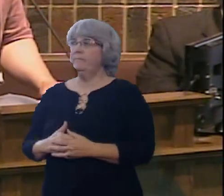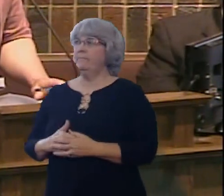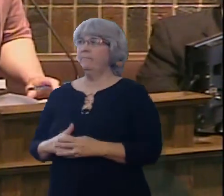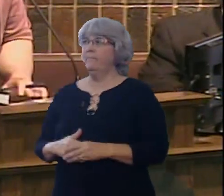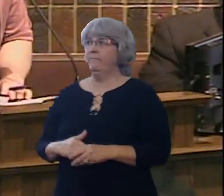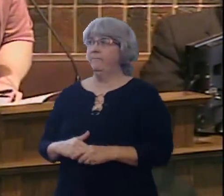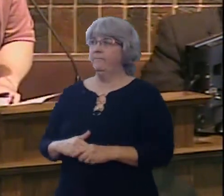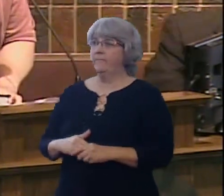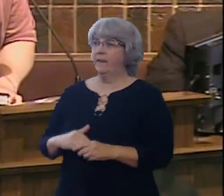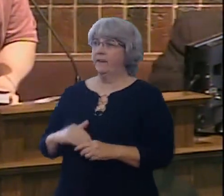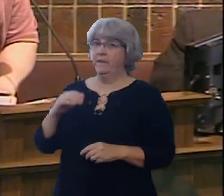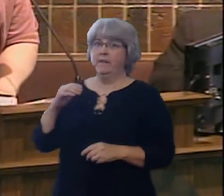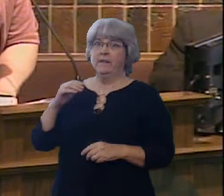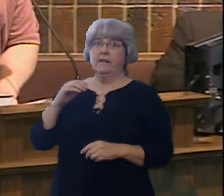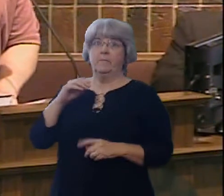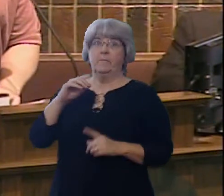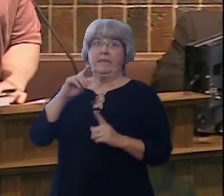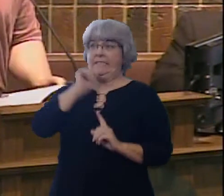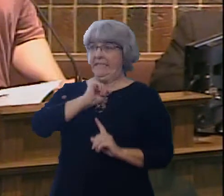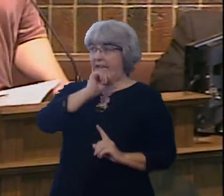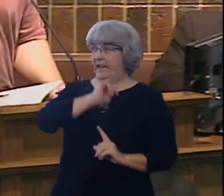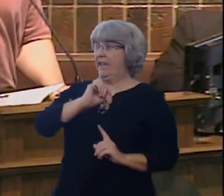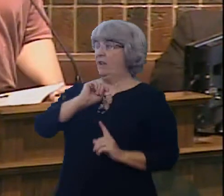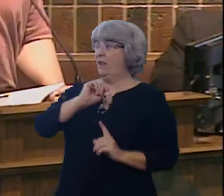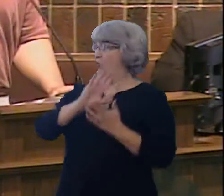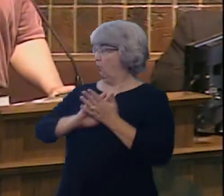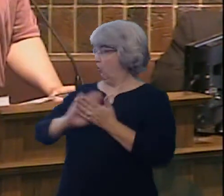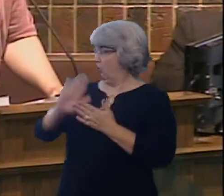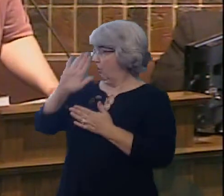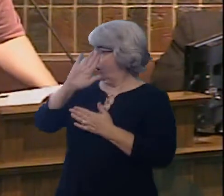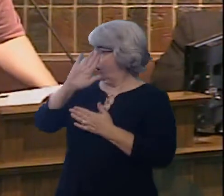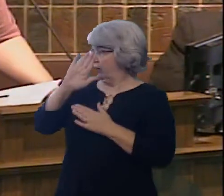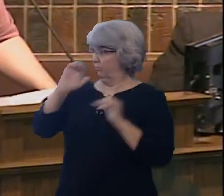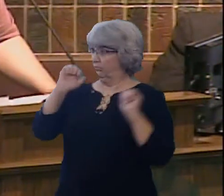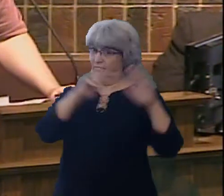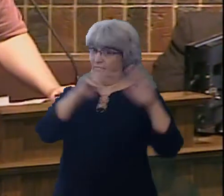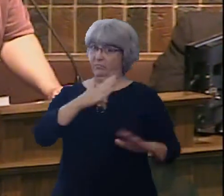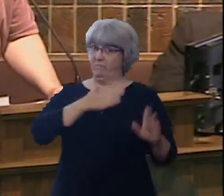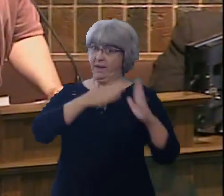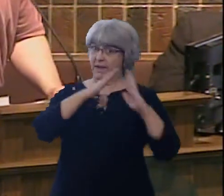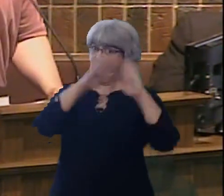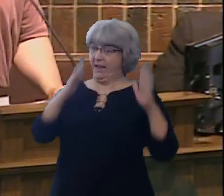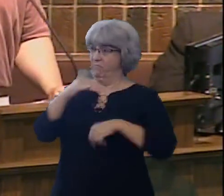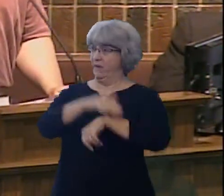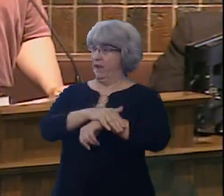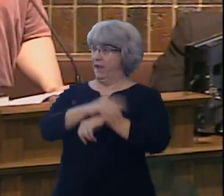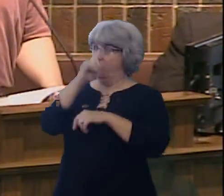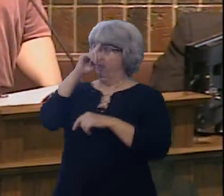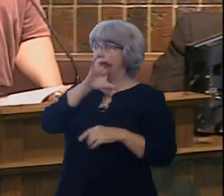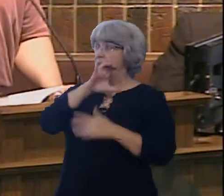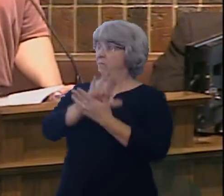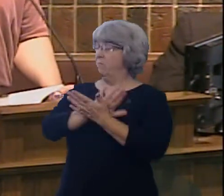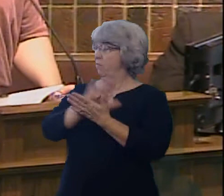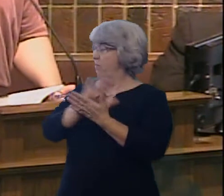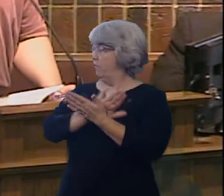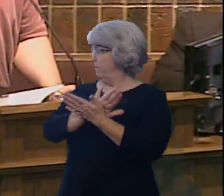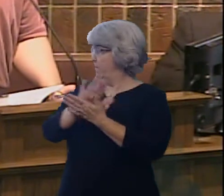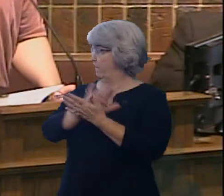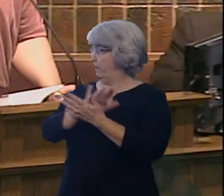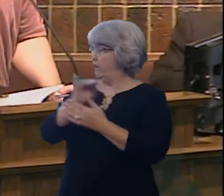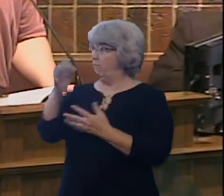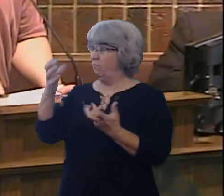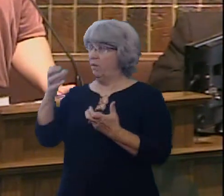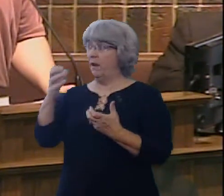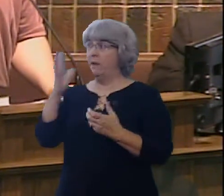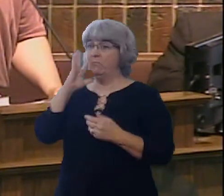for the teenage and the college, the movie night tonight at our house. Hope you plan to be a part of that. Barbecue will be provided